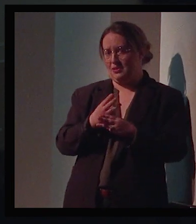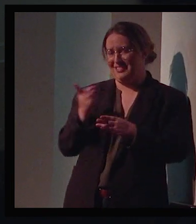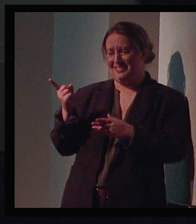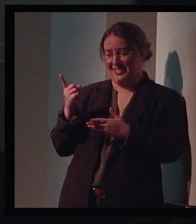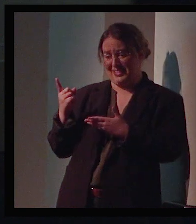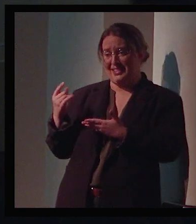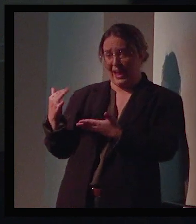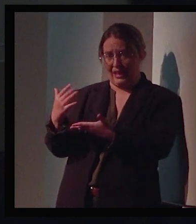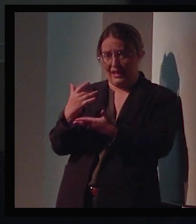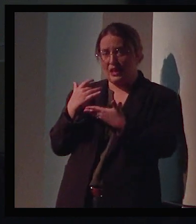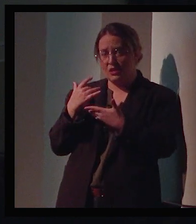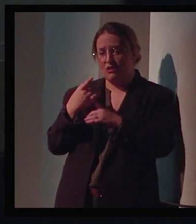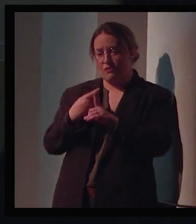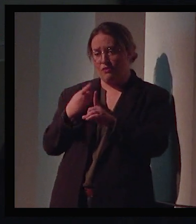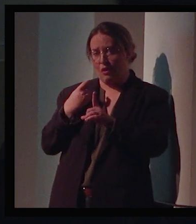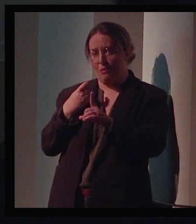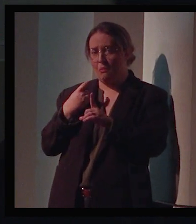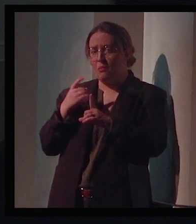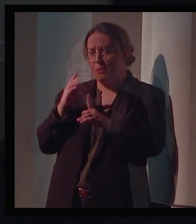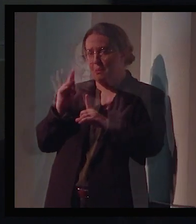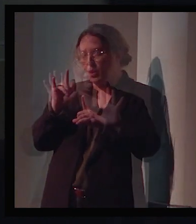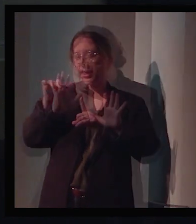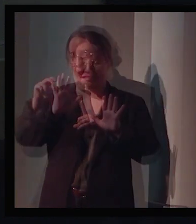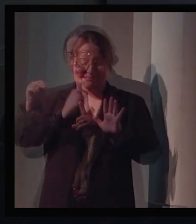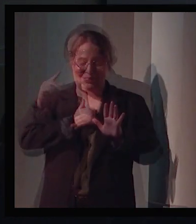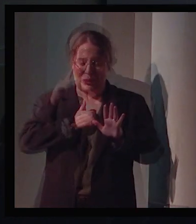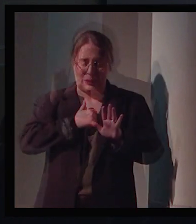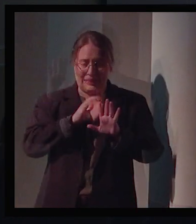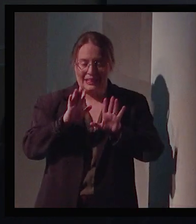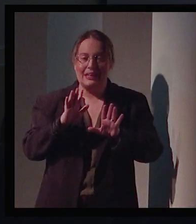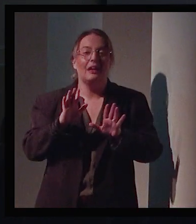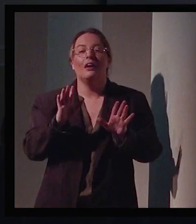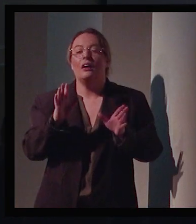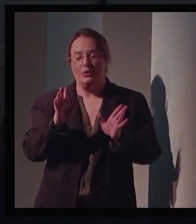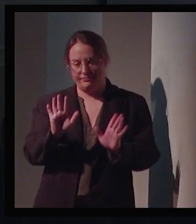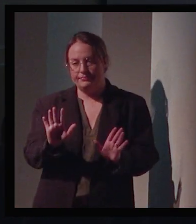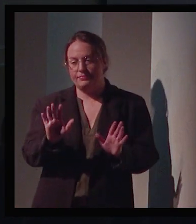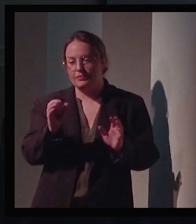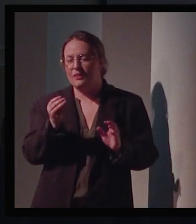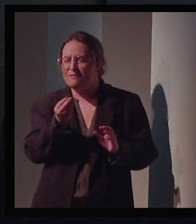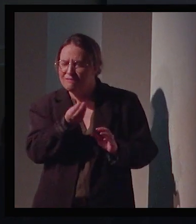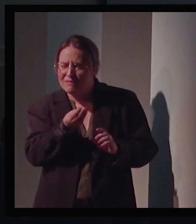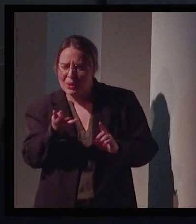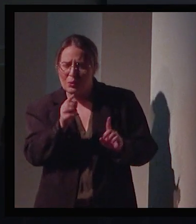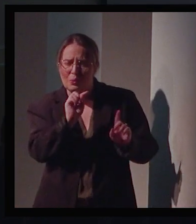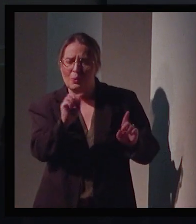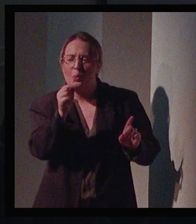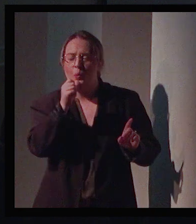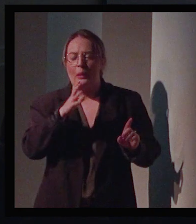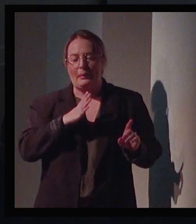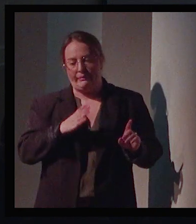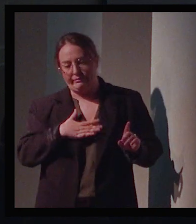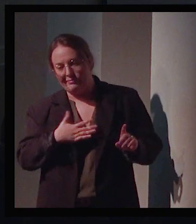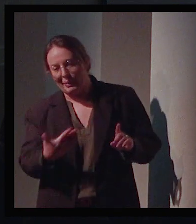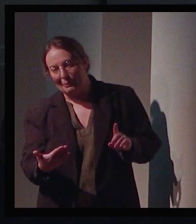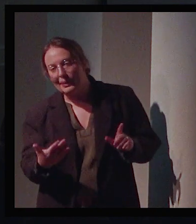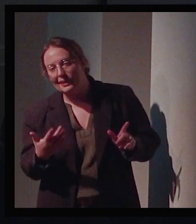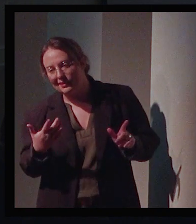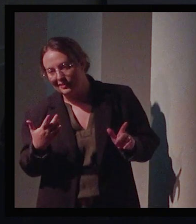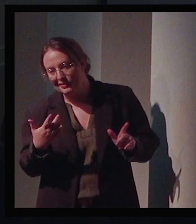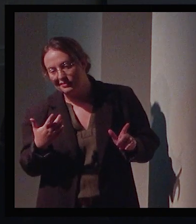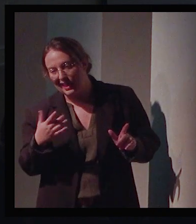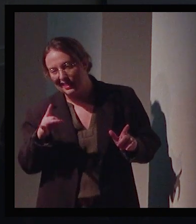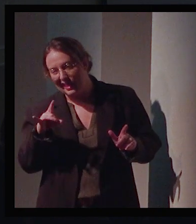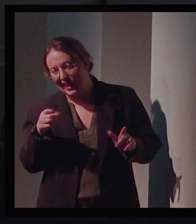entirely drawn, offers a great way to tell this story. Although there were a few women begrudgingly admitted to, in